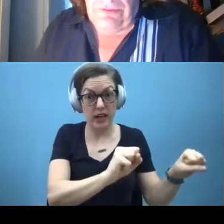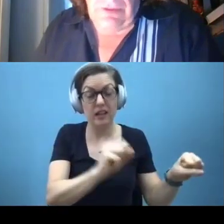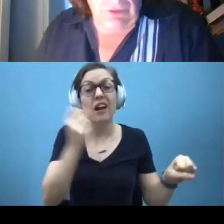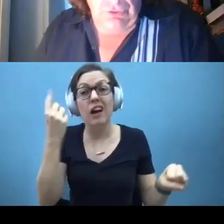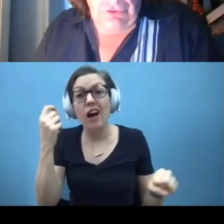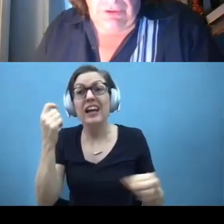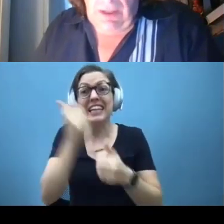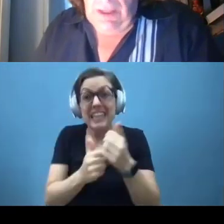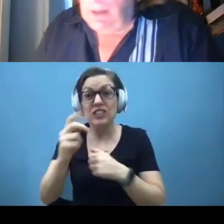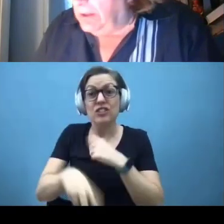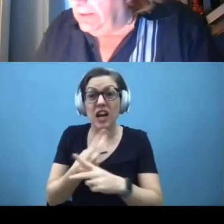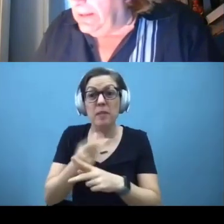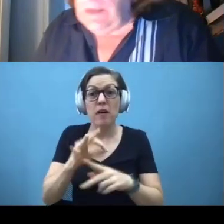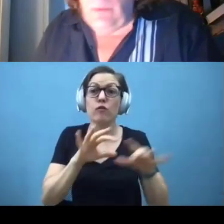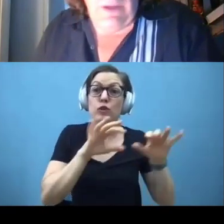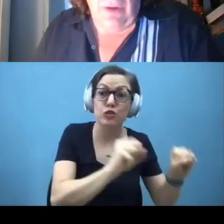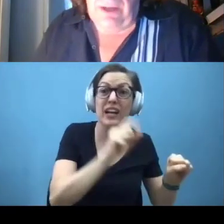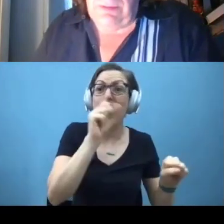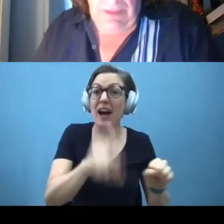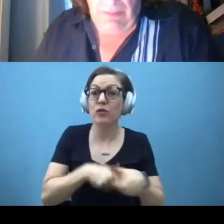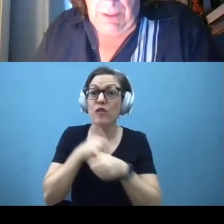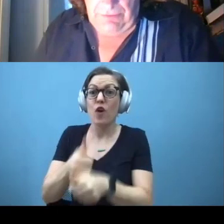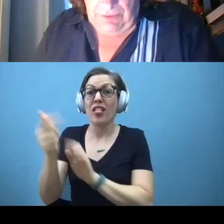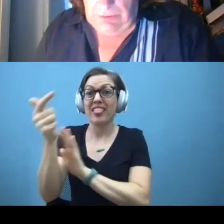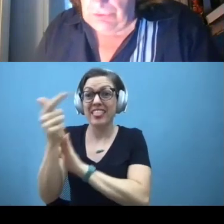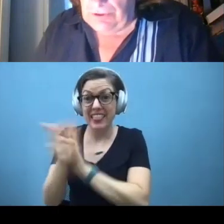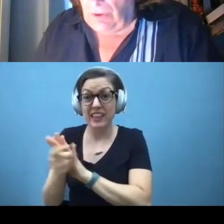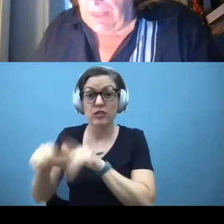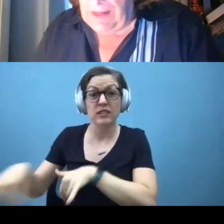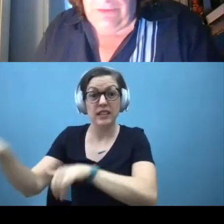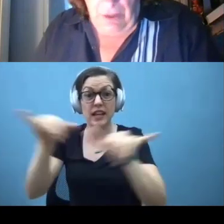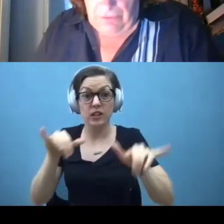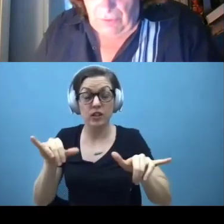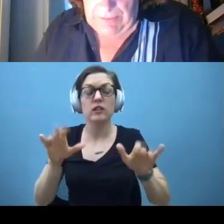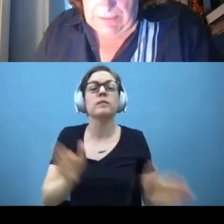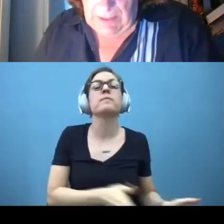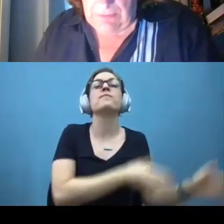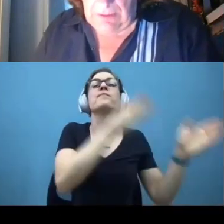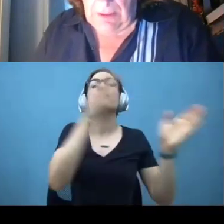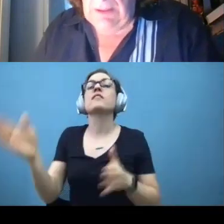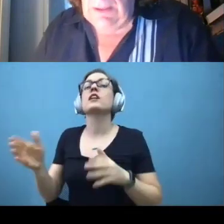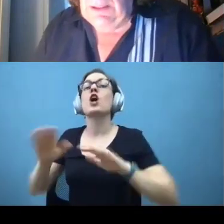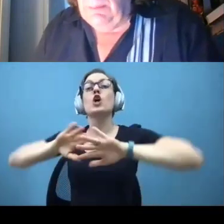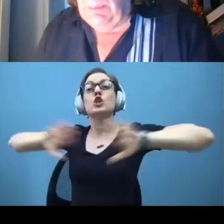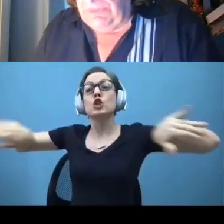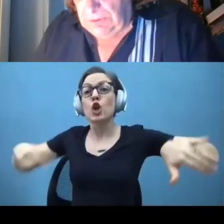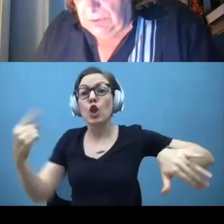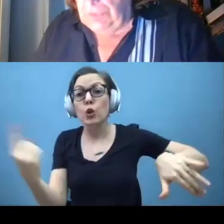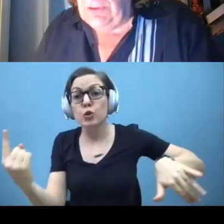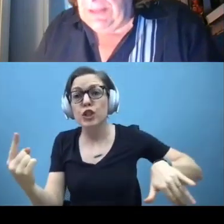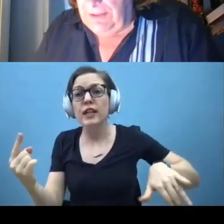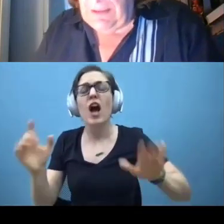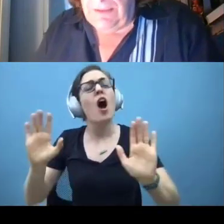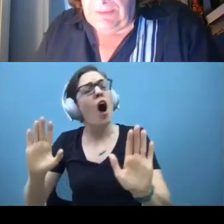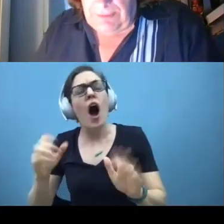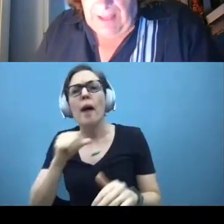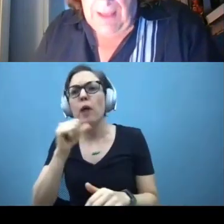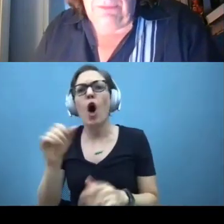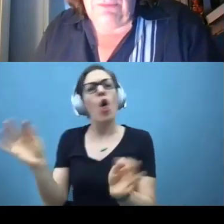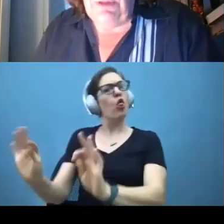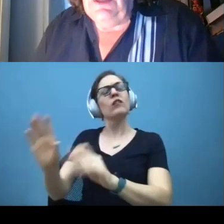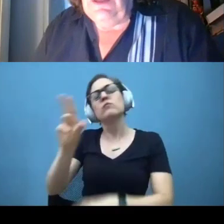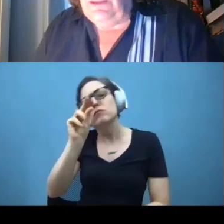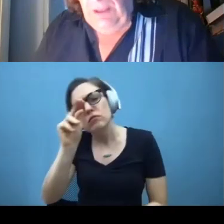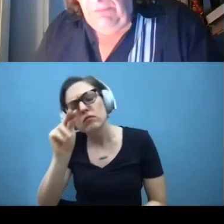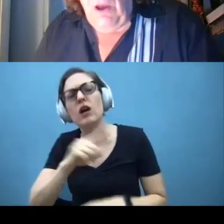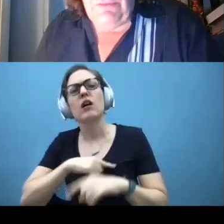And this is seclusion. And I'm not in any way trying to minimize seclusion or that it's not traumatizing. But seclusion is, as it